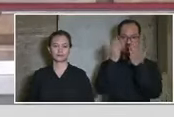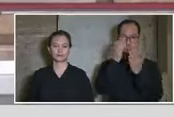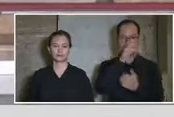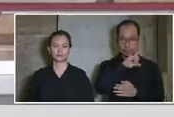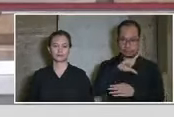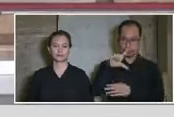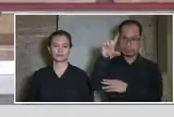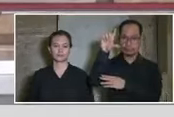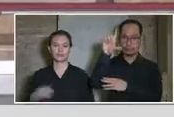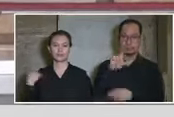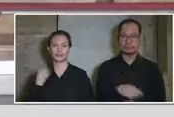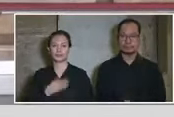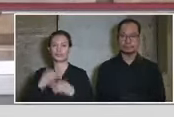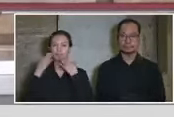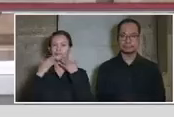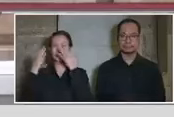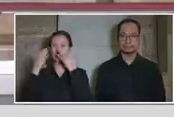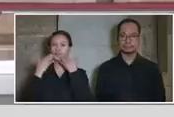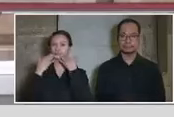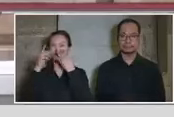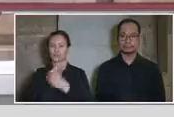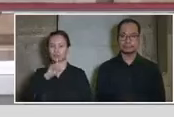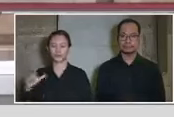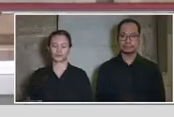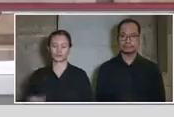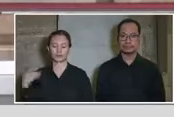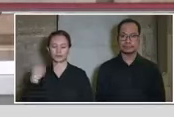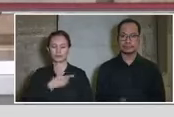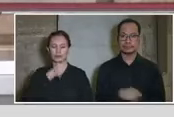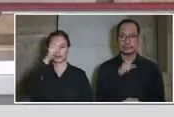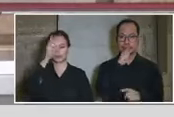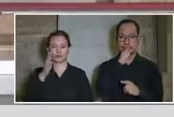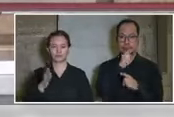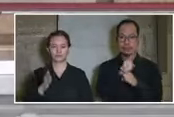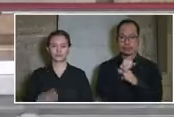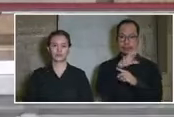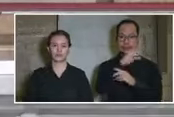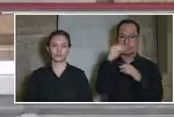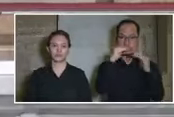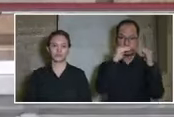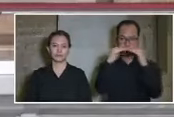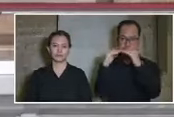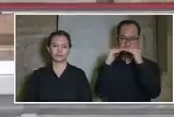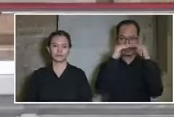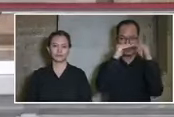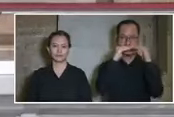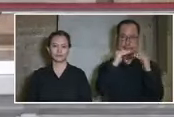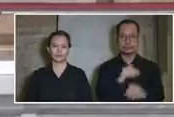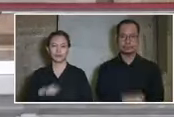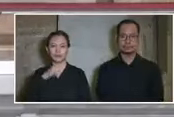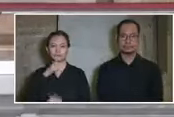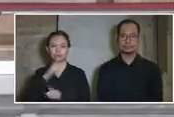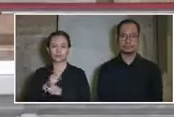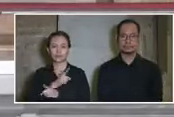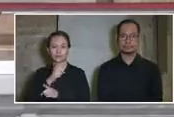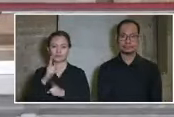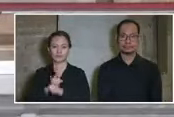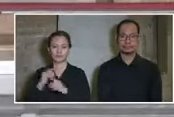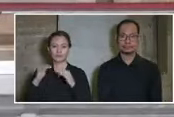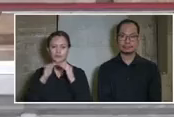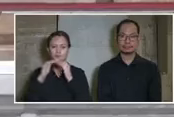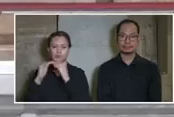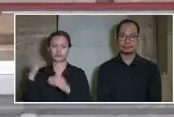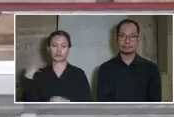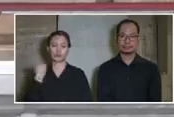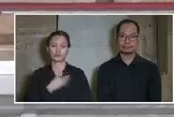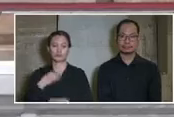give thanks to the Lord our God. It is right and just. It is truly right and just, our duty and